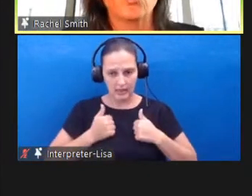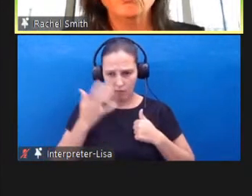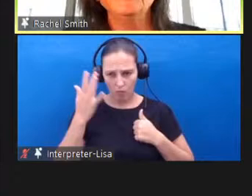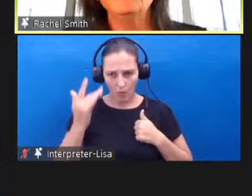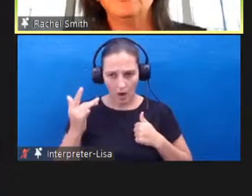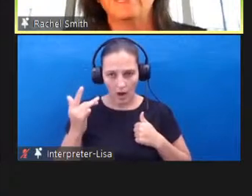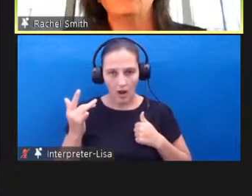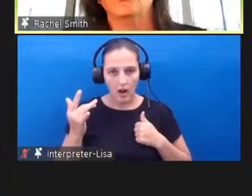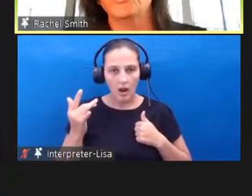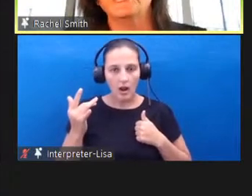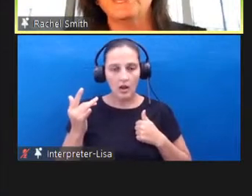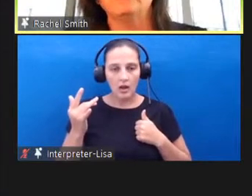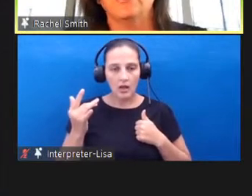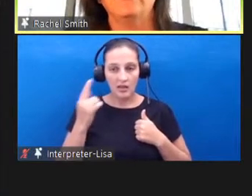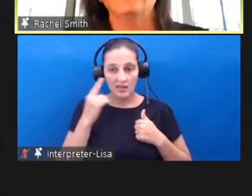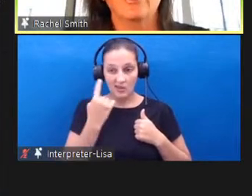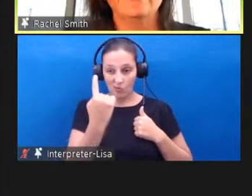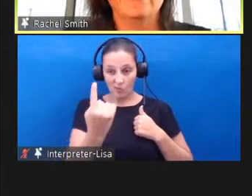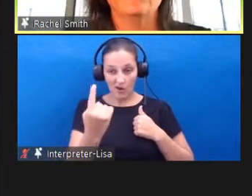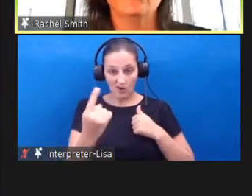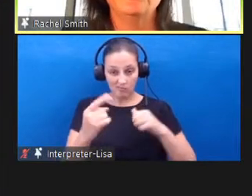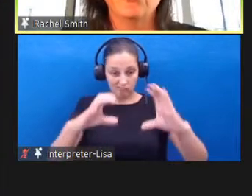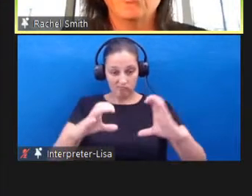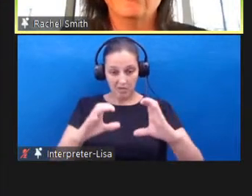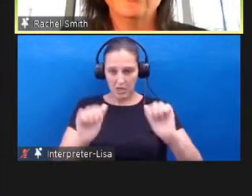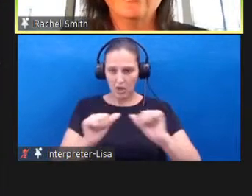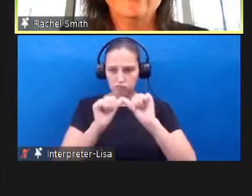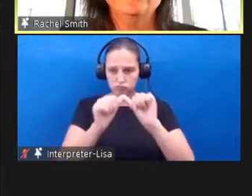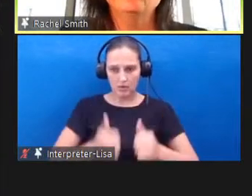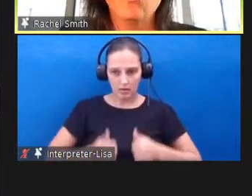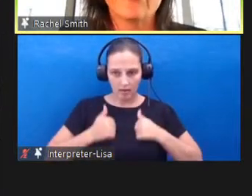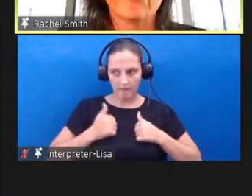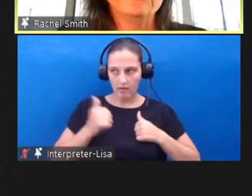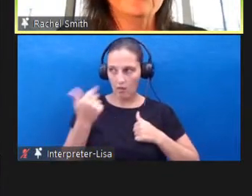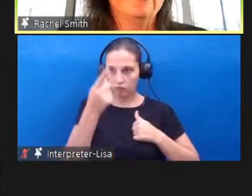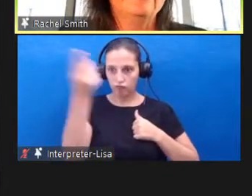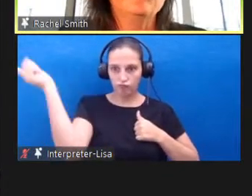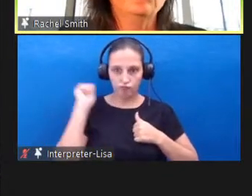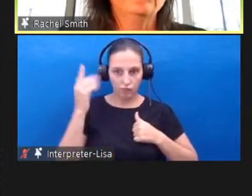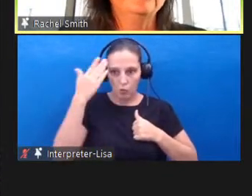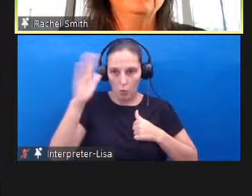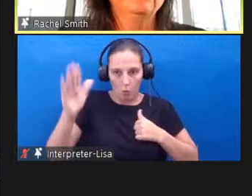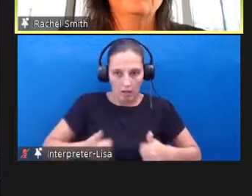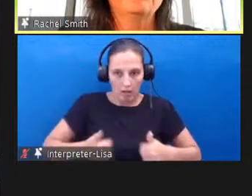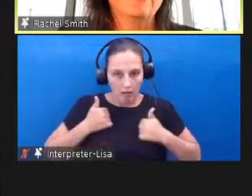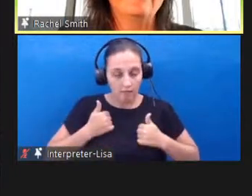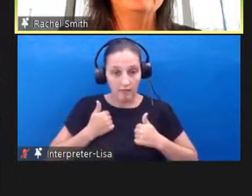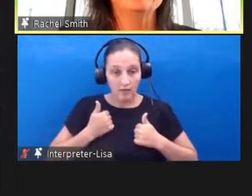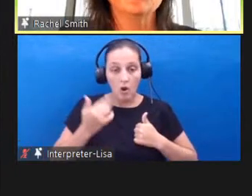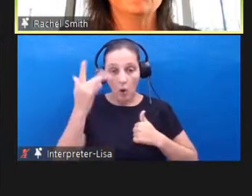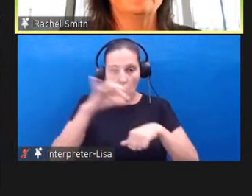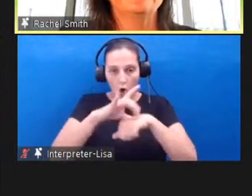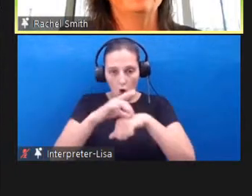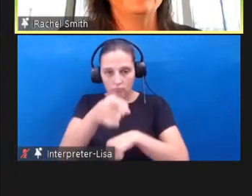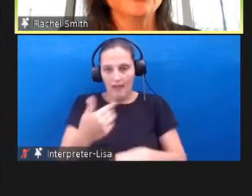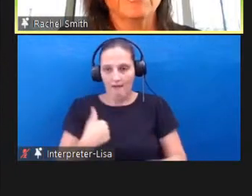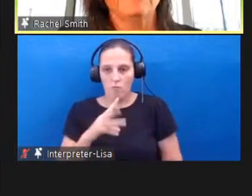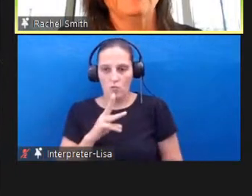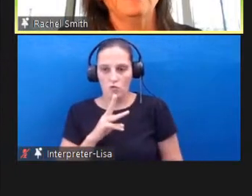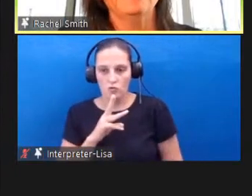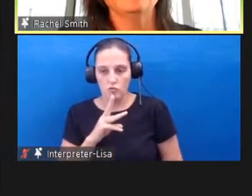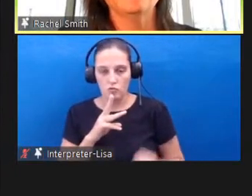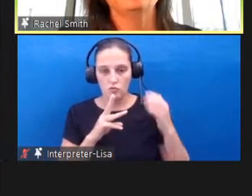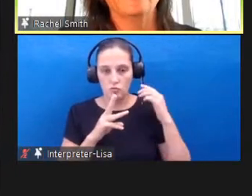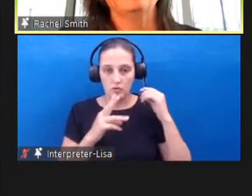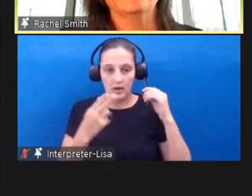about our only planet where we can have life right now that we know of, is water. And so we can, the habitable zone by